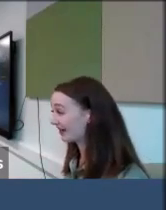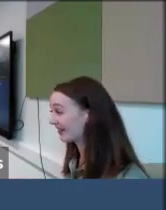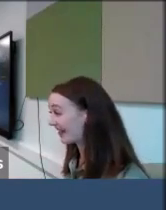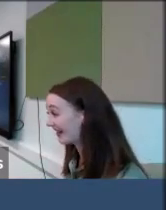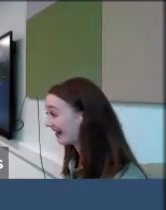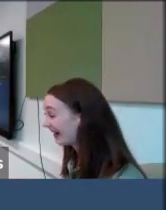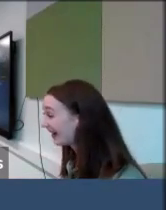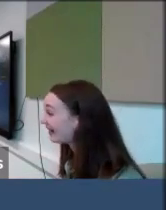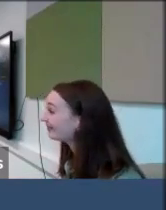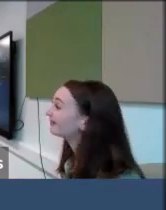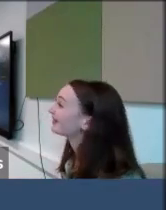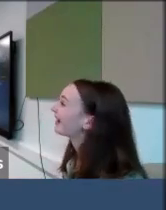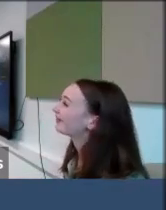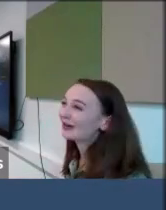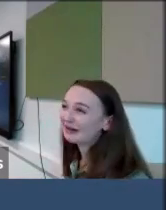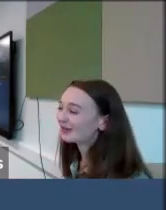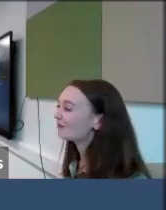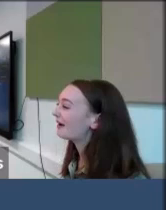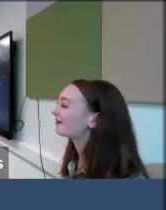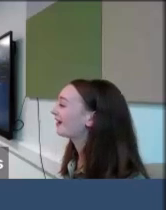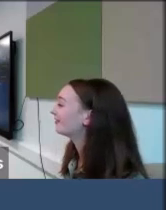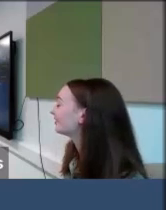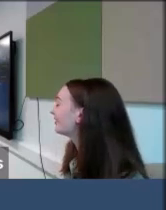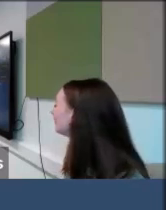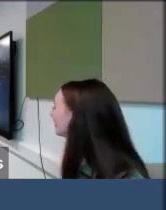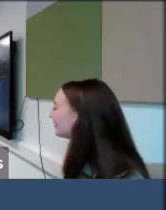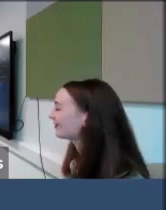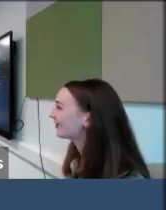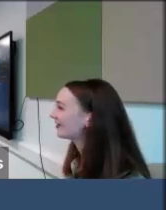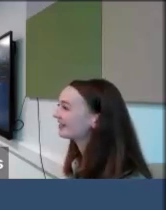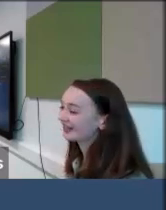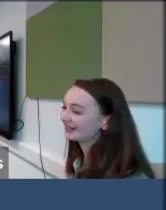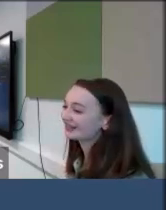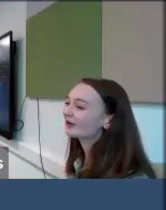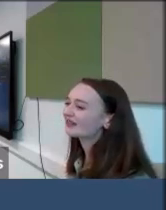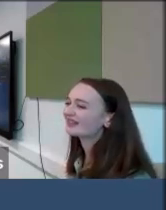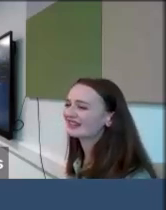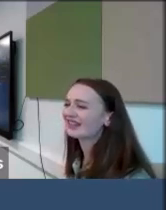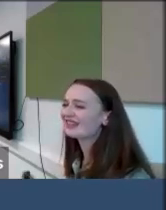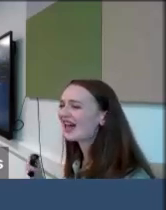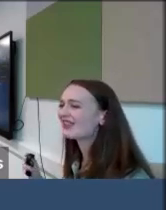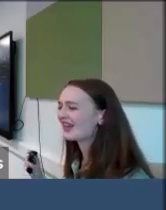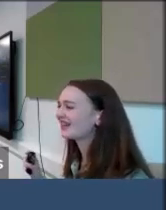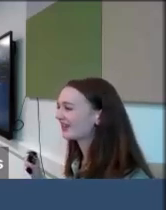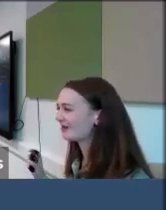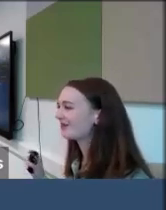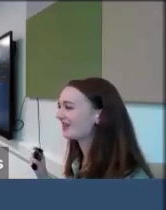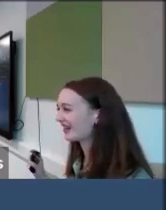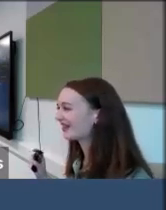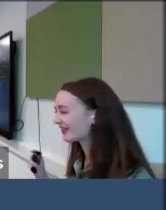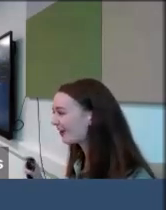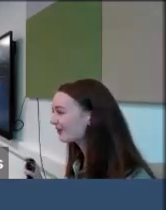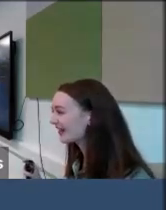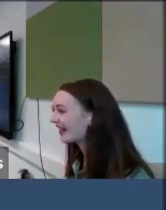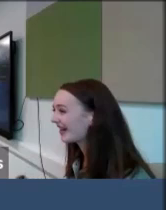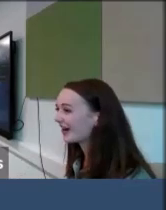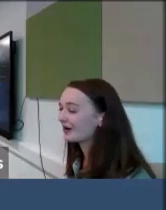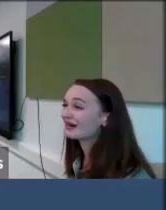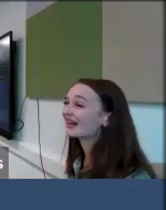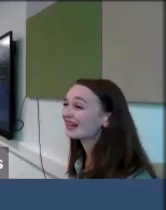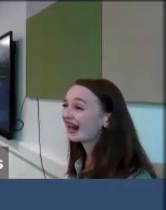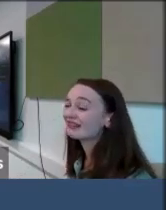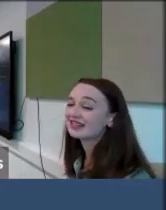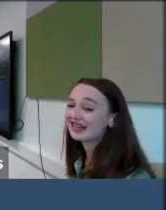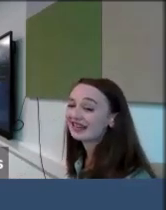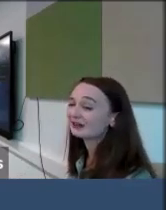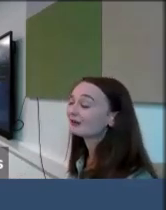your disability. Even if they have no medical background, no knowledge of your condition, they always think that their thing is going to be the thing that solves it. And